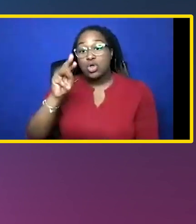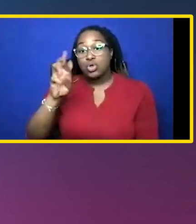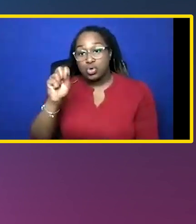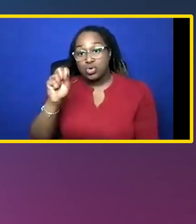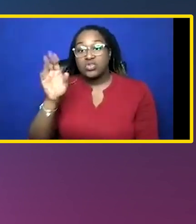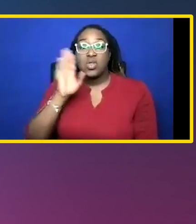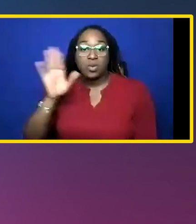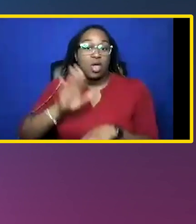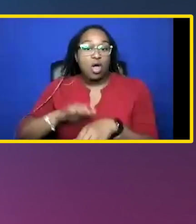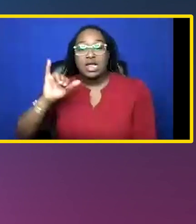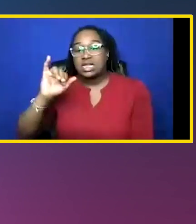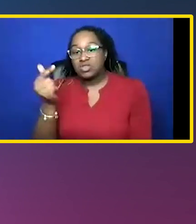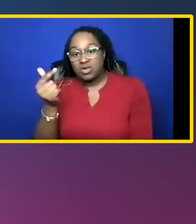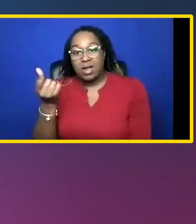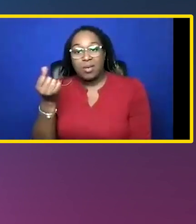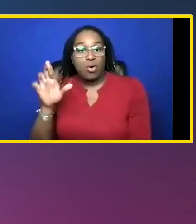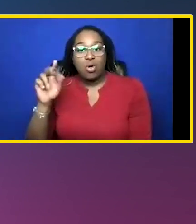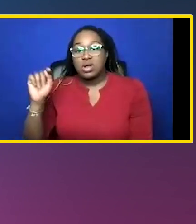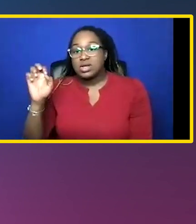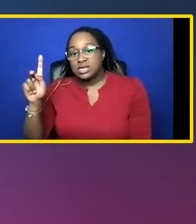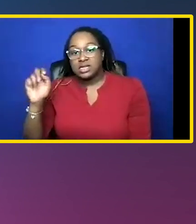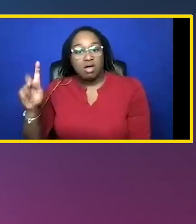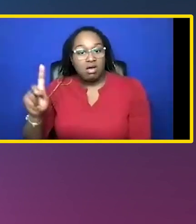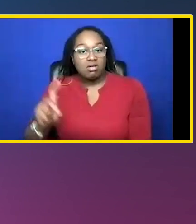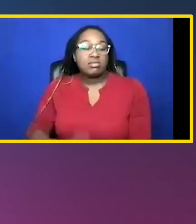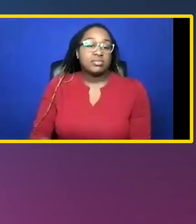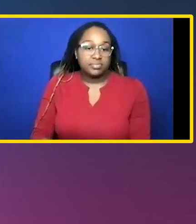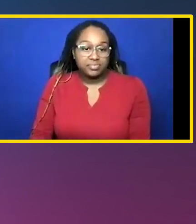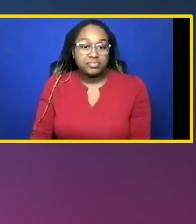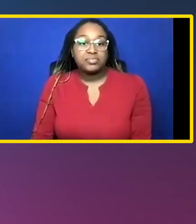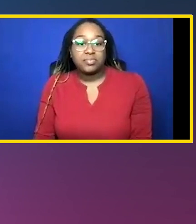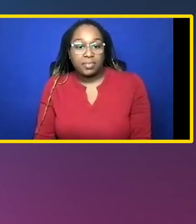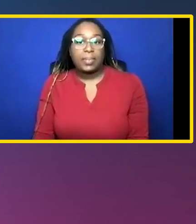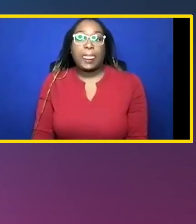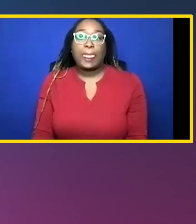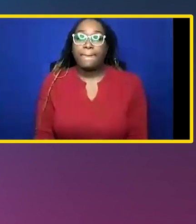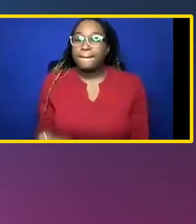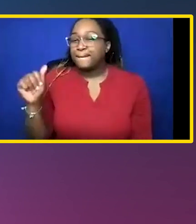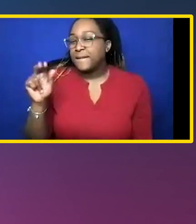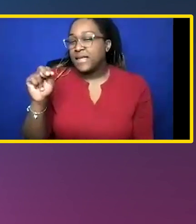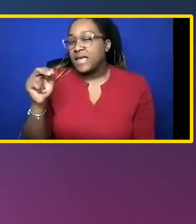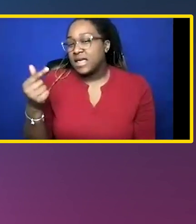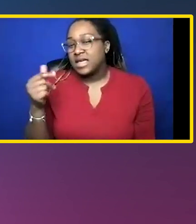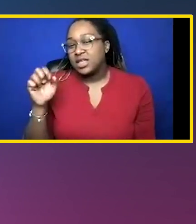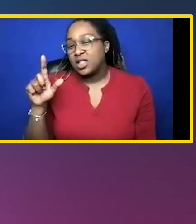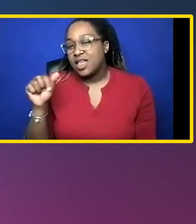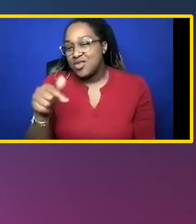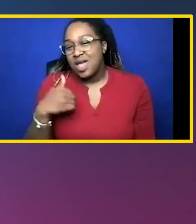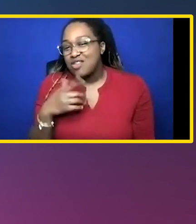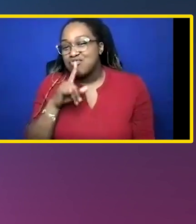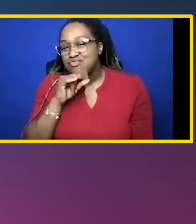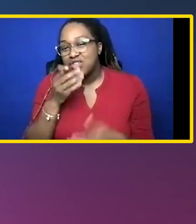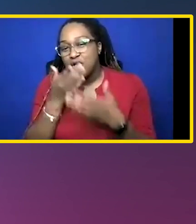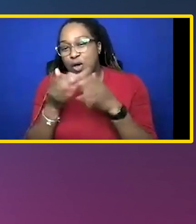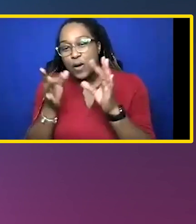on Instagram or TikTok. And then, Angela, you had a really poignant thing that I wanted to hit, but